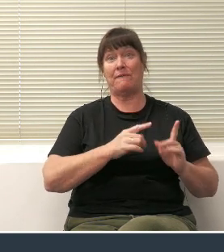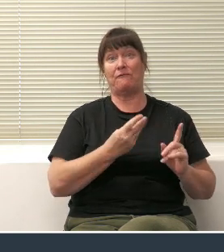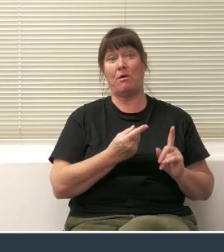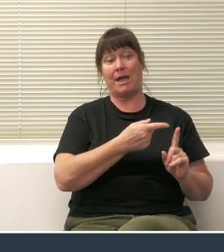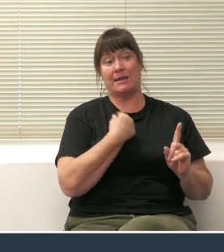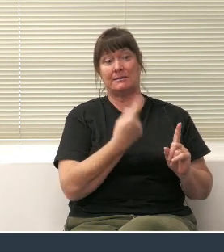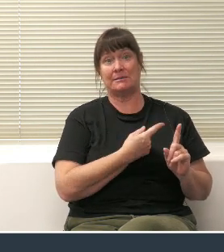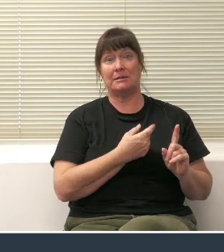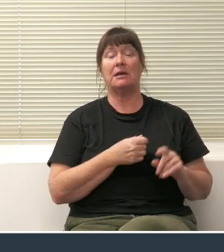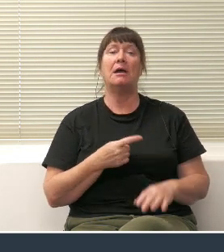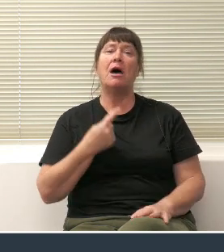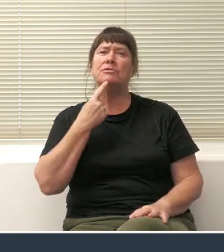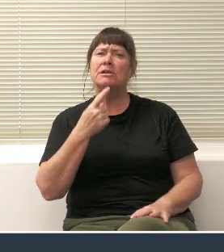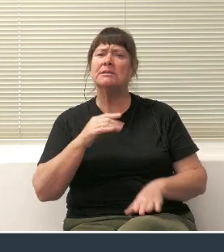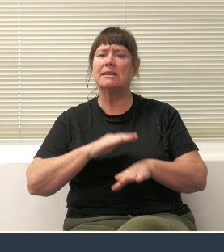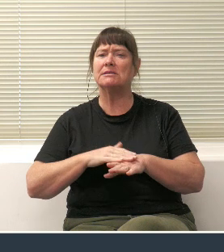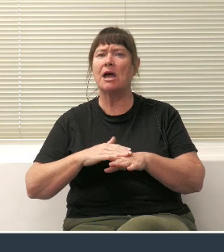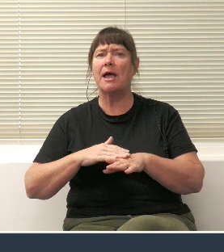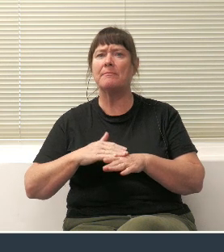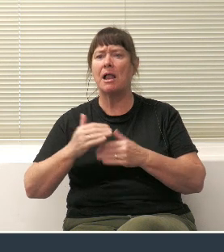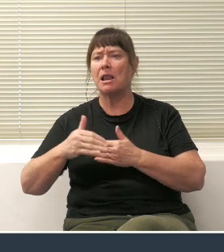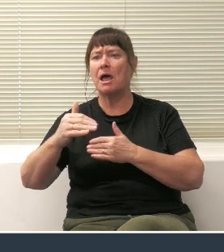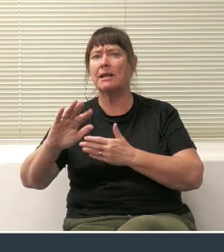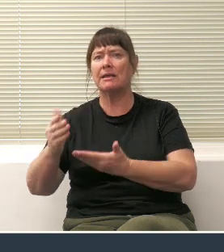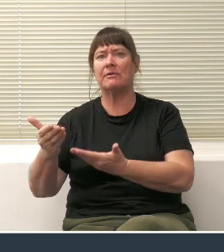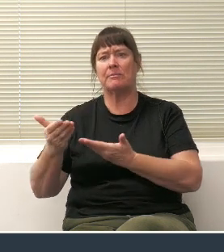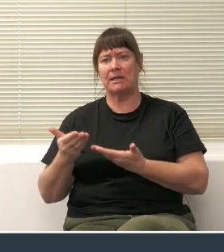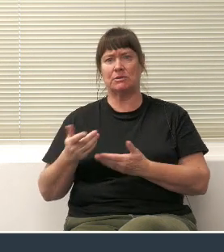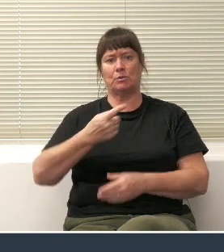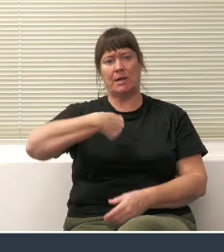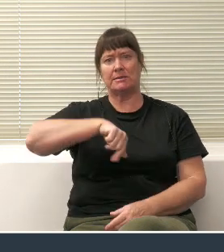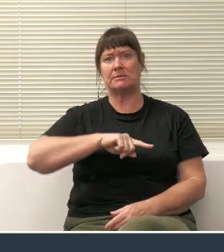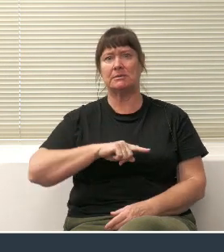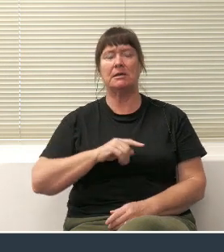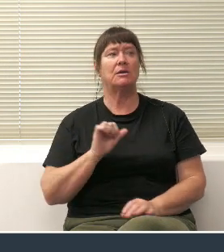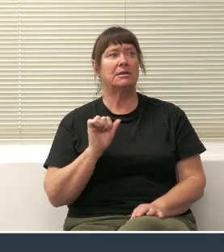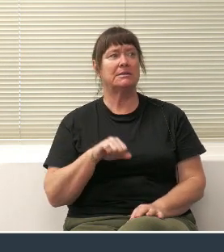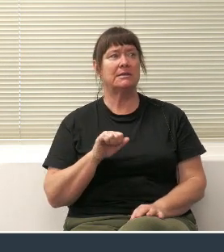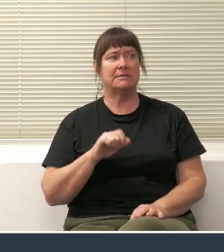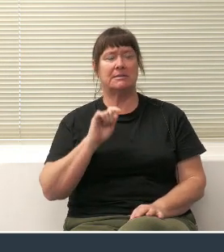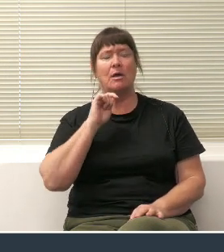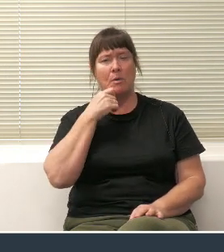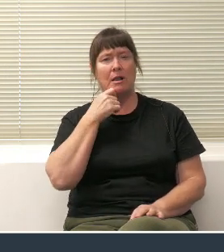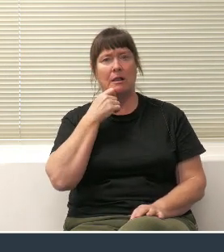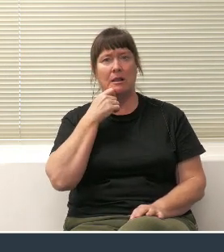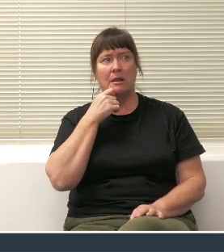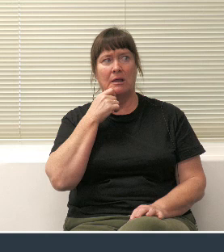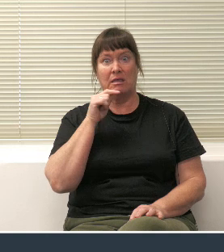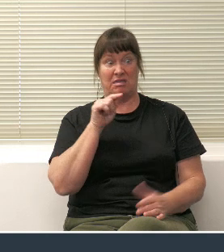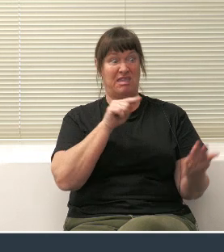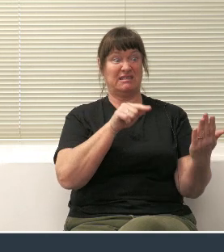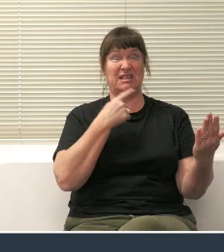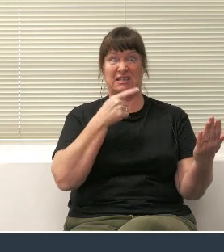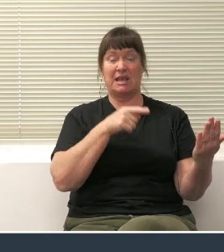I was going to suggest the timeline coming back to us, so even one step further, sort of. And I think that will come through, that's what that is.